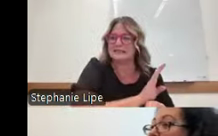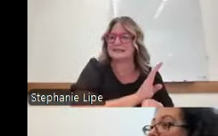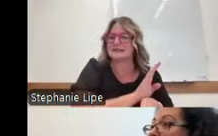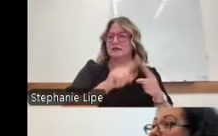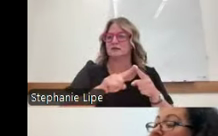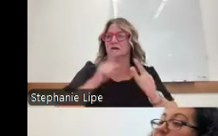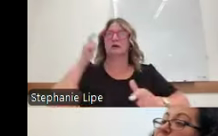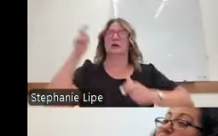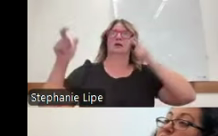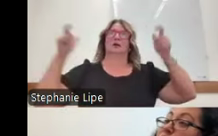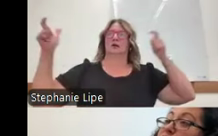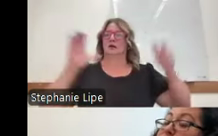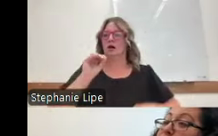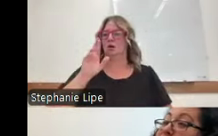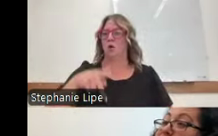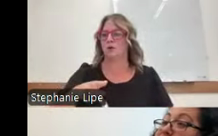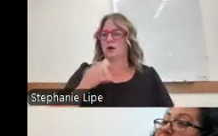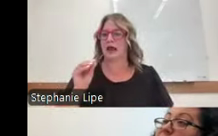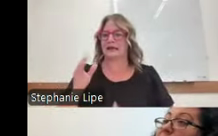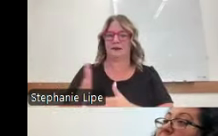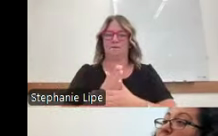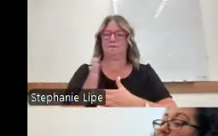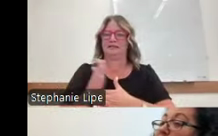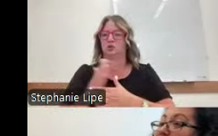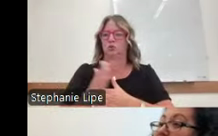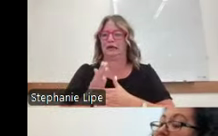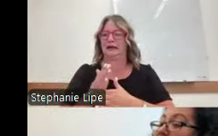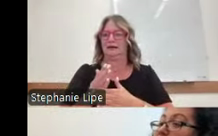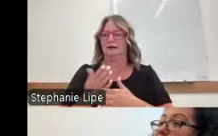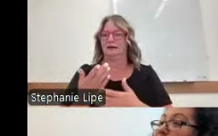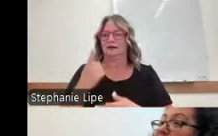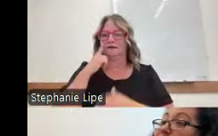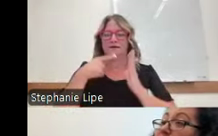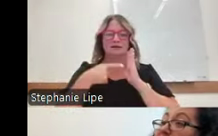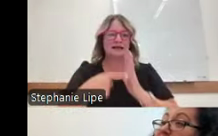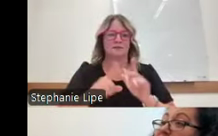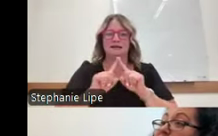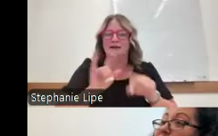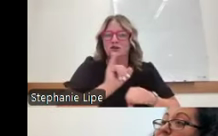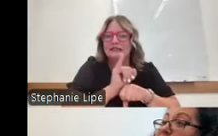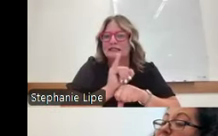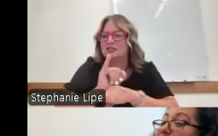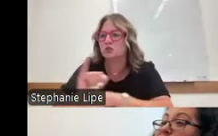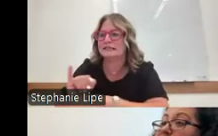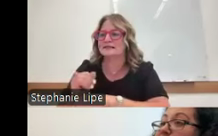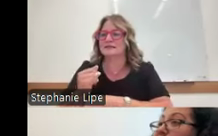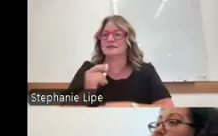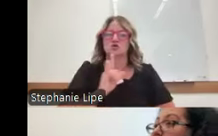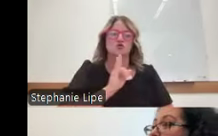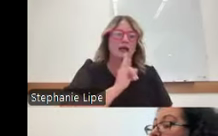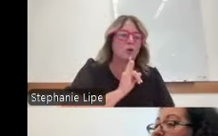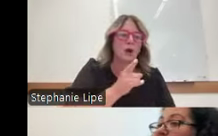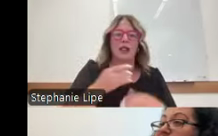small businesses to larger ones in corporate America, and we work in between. For example, there's